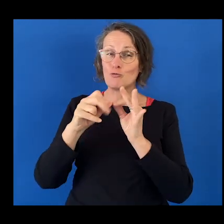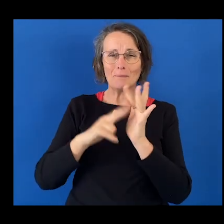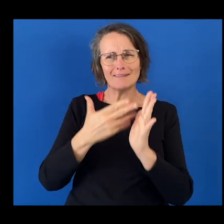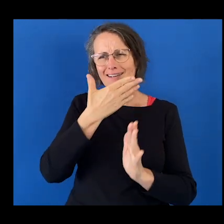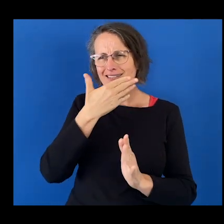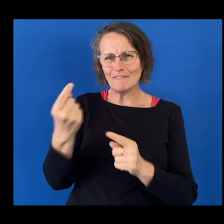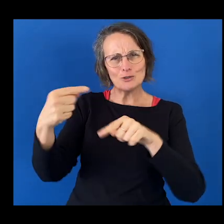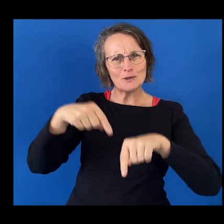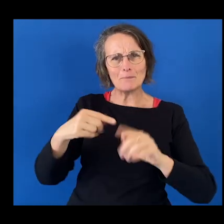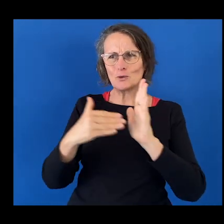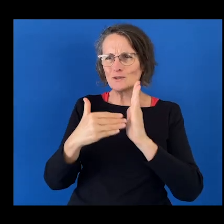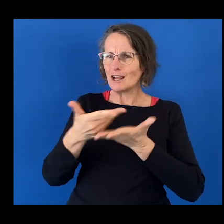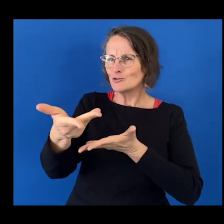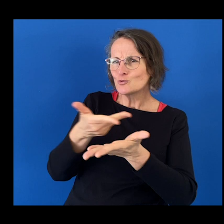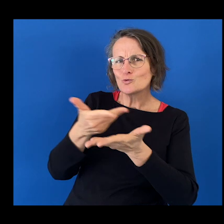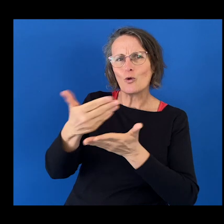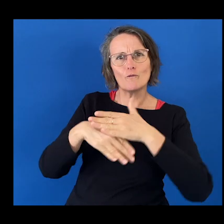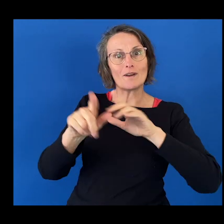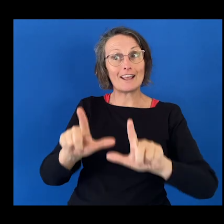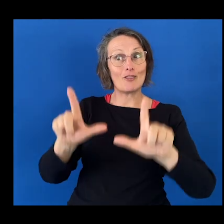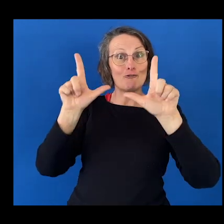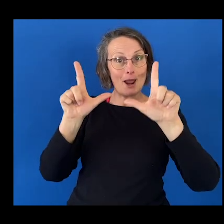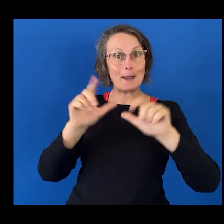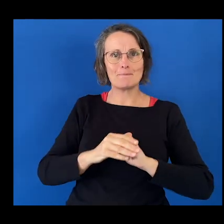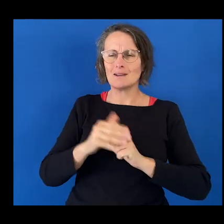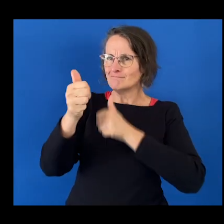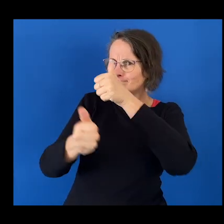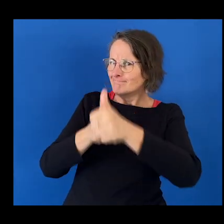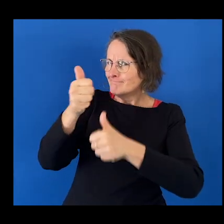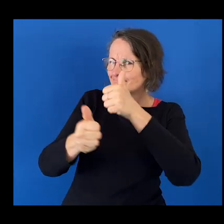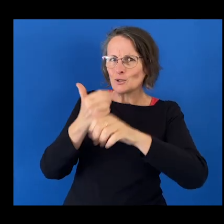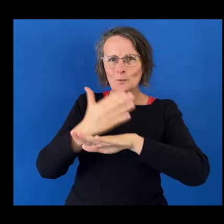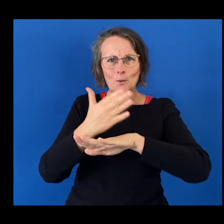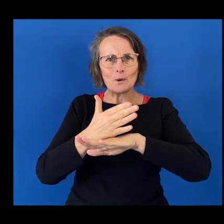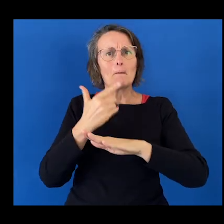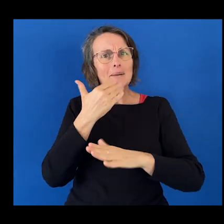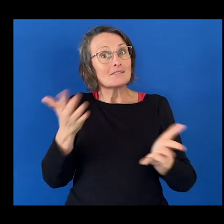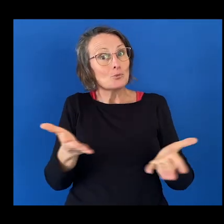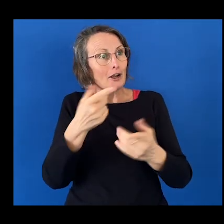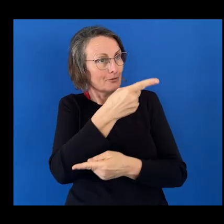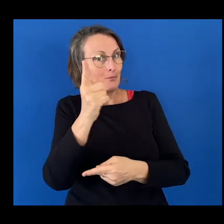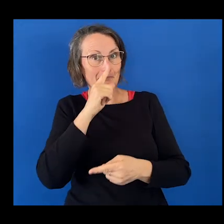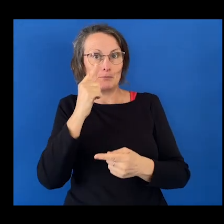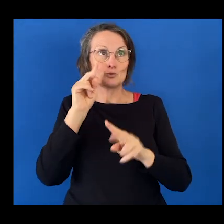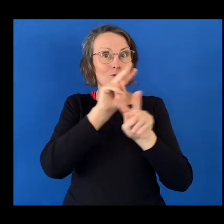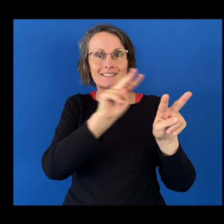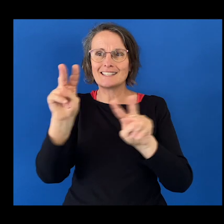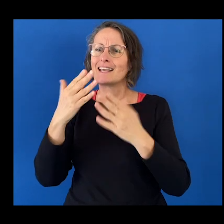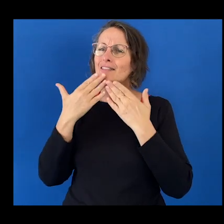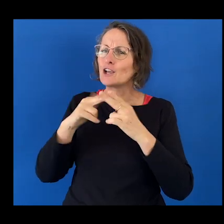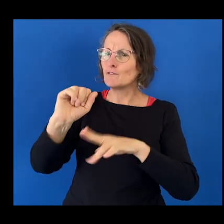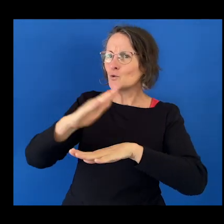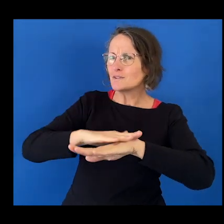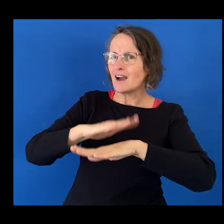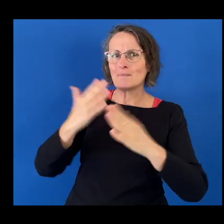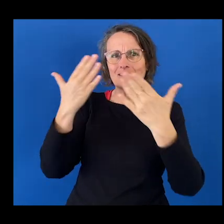me tonight for In the Frame, and I commend you on this work, and I encourage people to go and see it. So thank you so much for being my